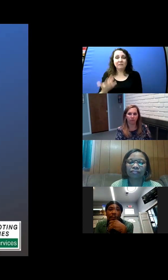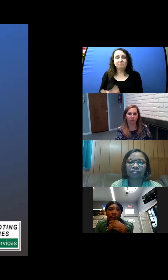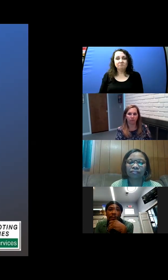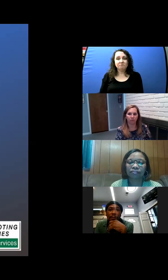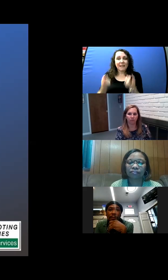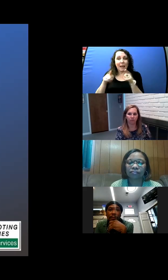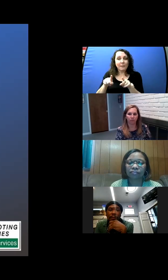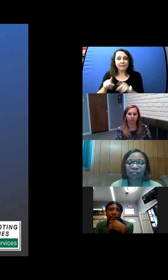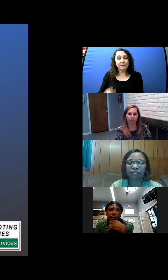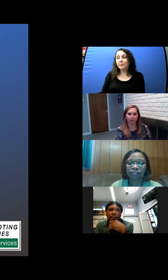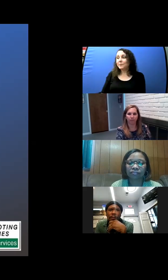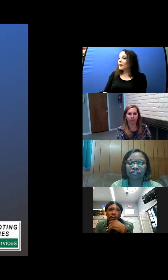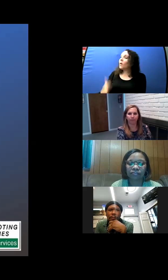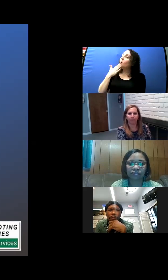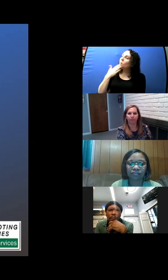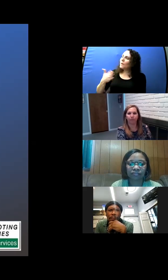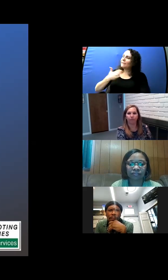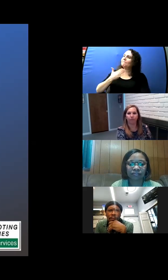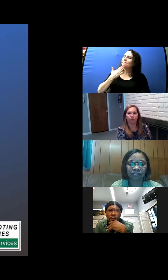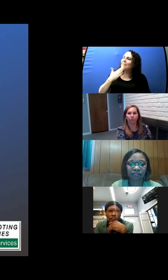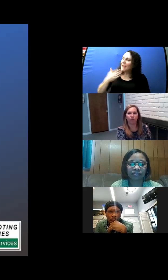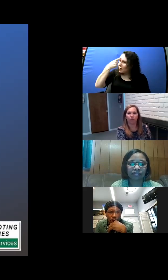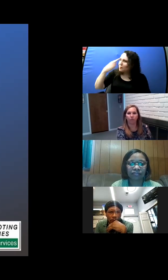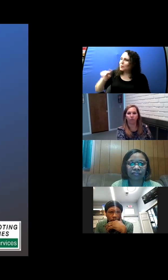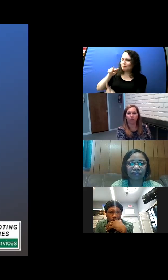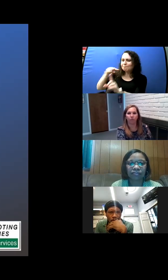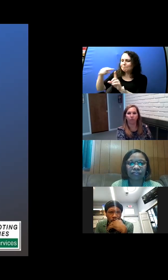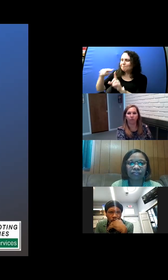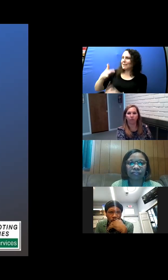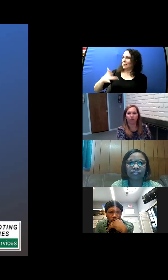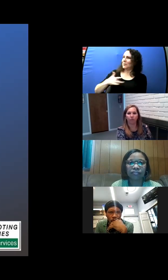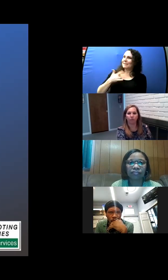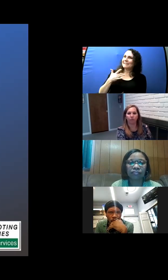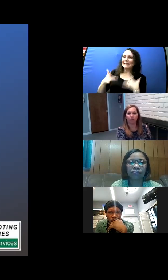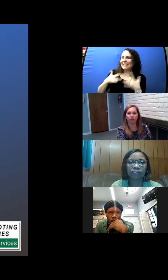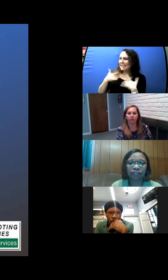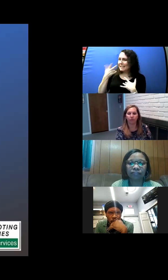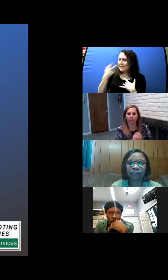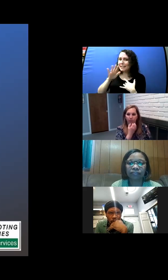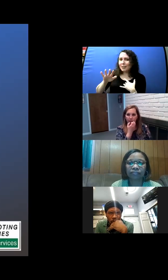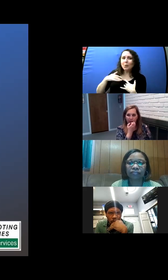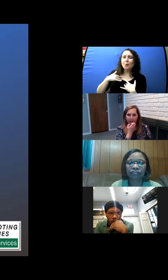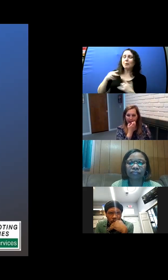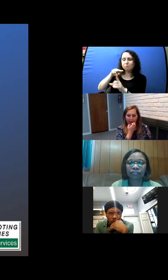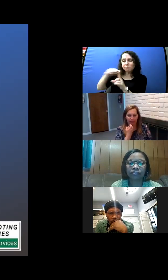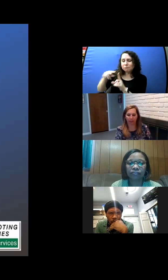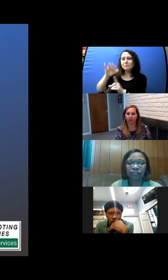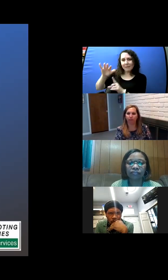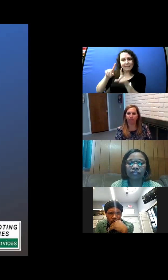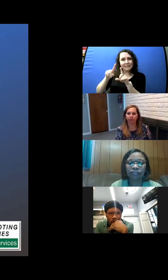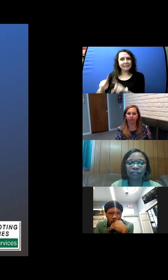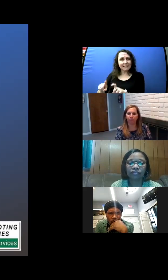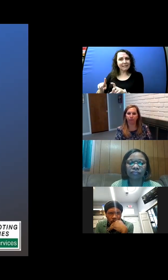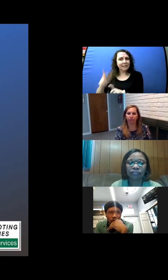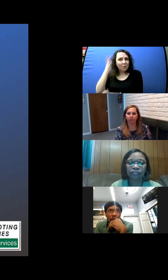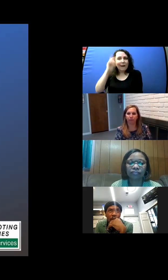Mr. Hughes, we appreciate your perspective. We were very excited to hear your perspective on not drug testing.